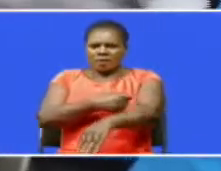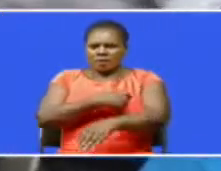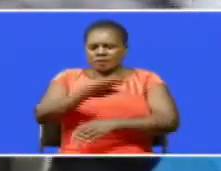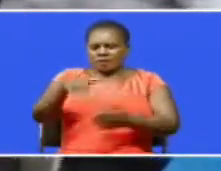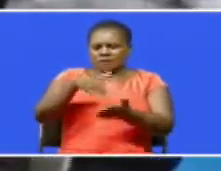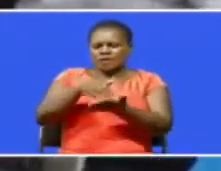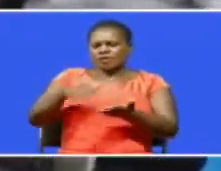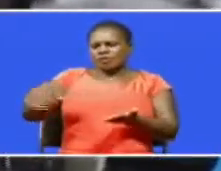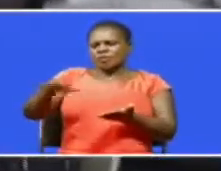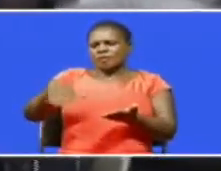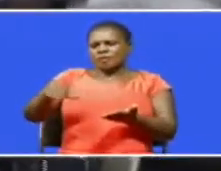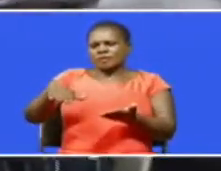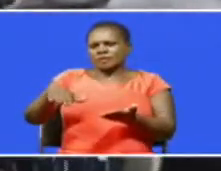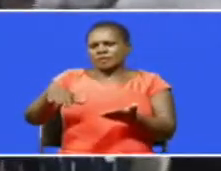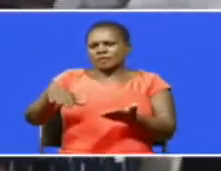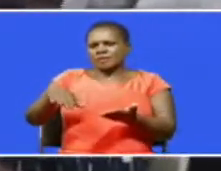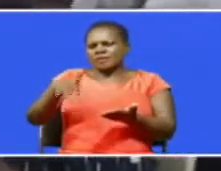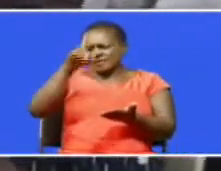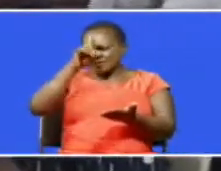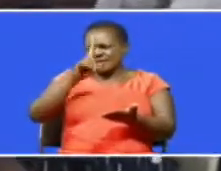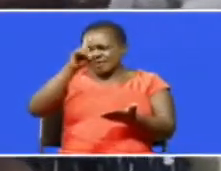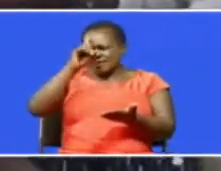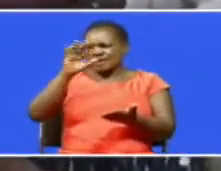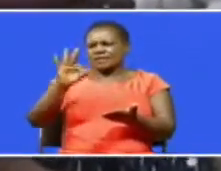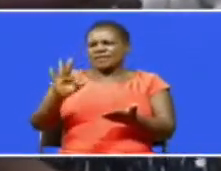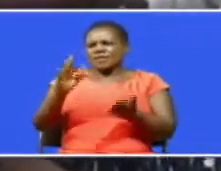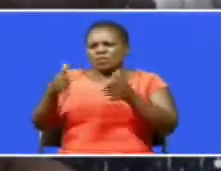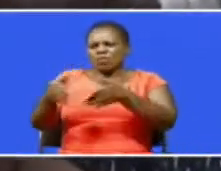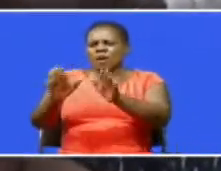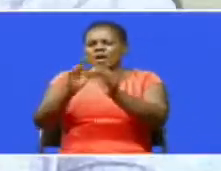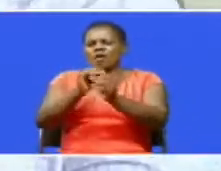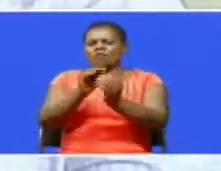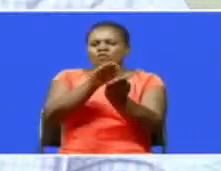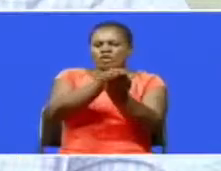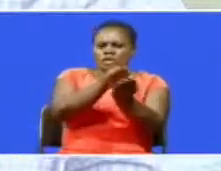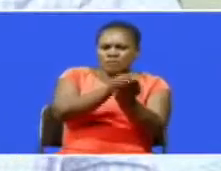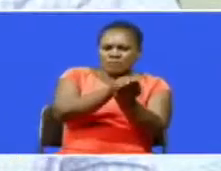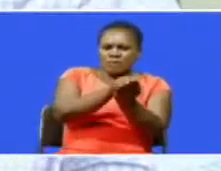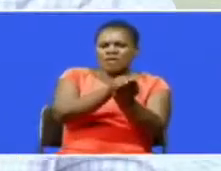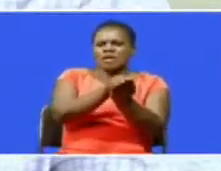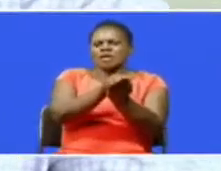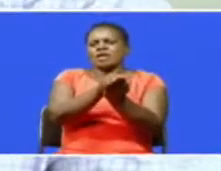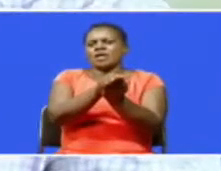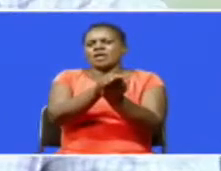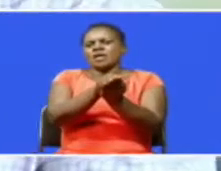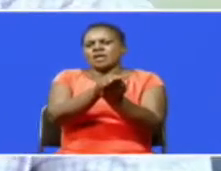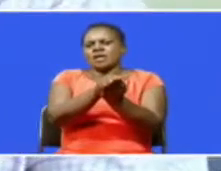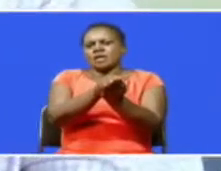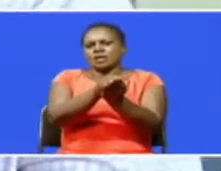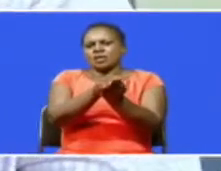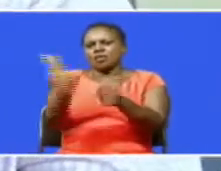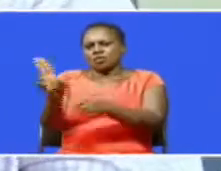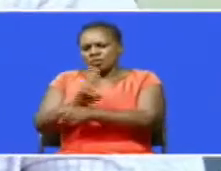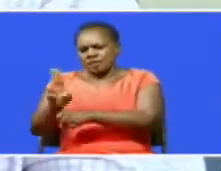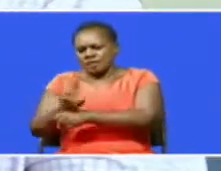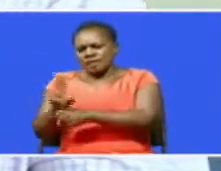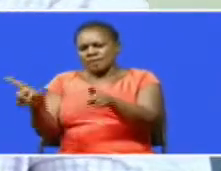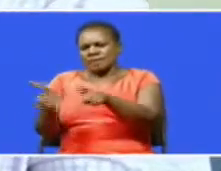centralized places. They have very stringent ways of being produced and being stored and being sort